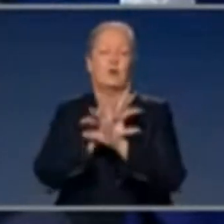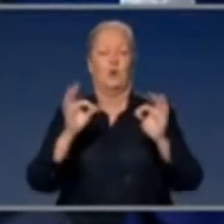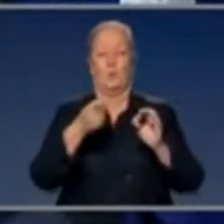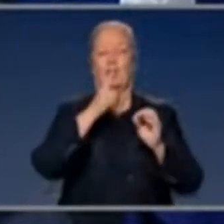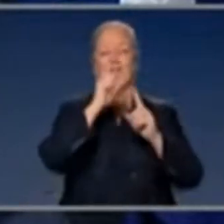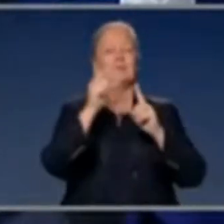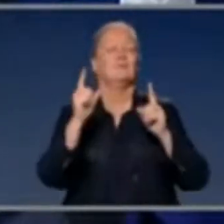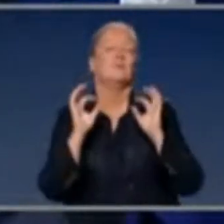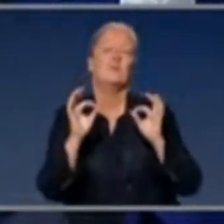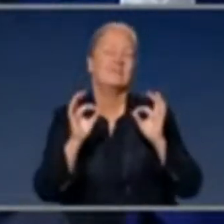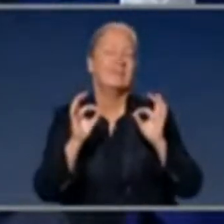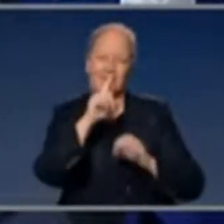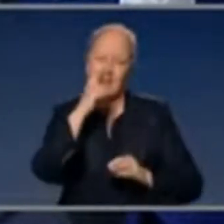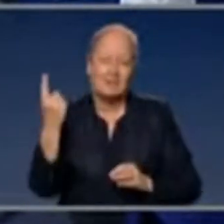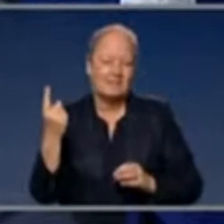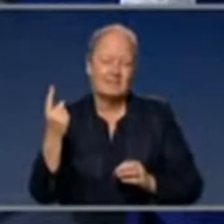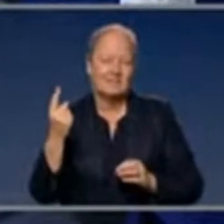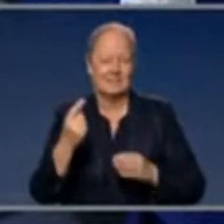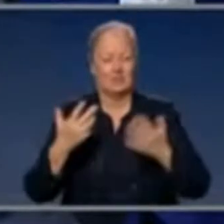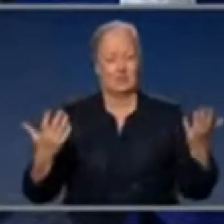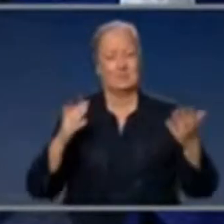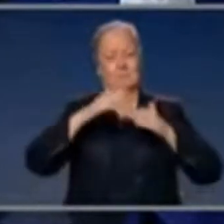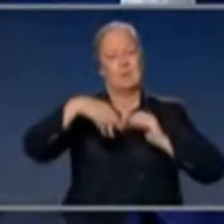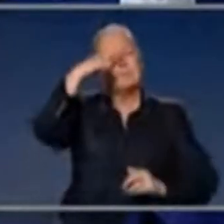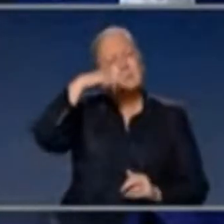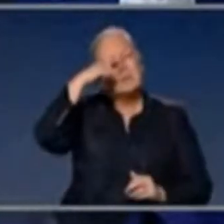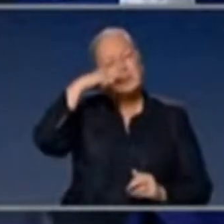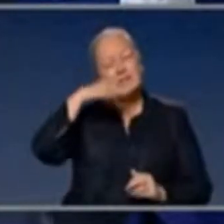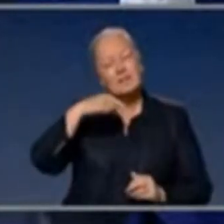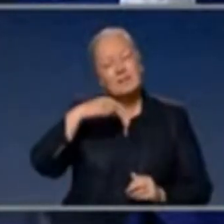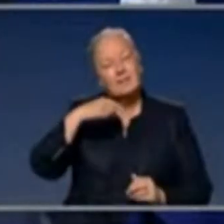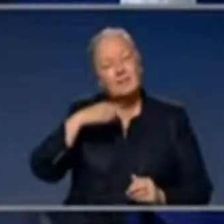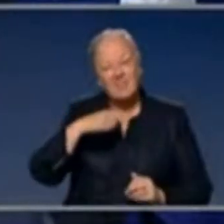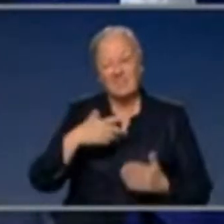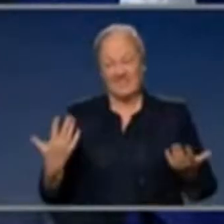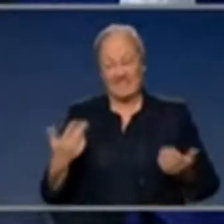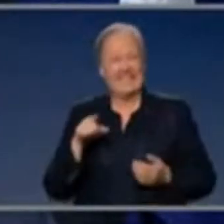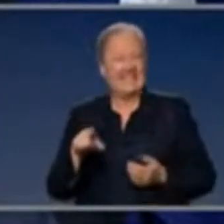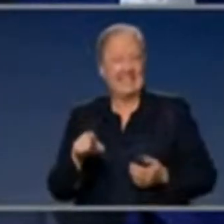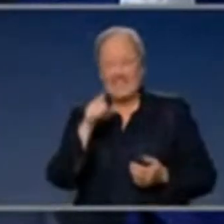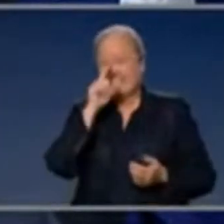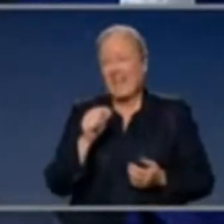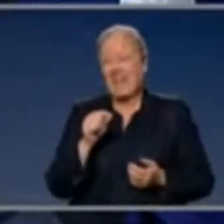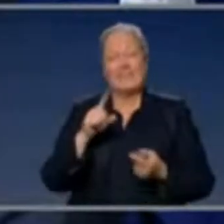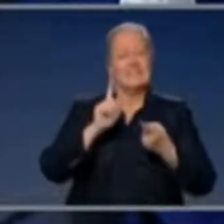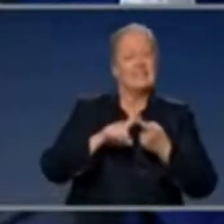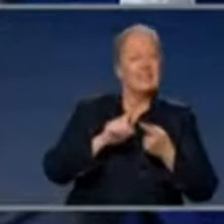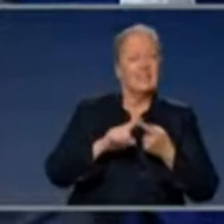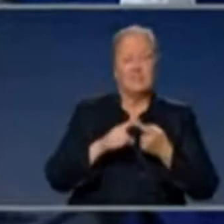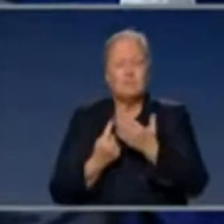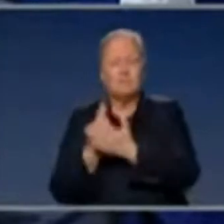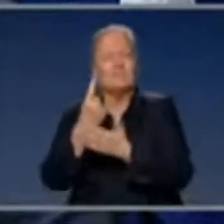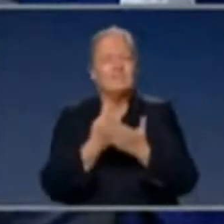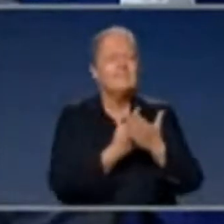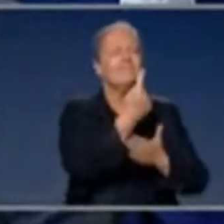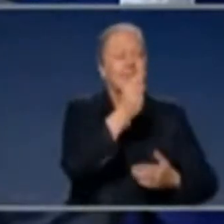perfect. They are human processes and they can be subject to vulnerability. The issue is not just if